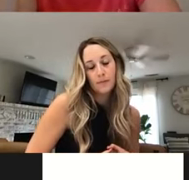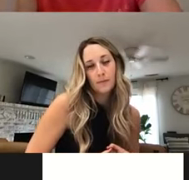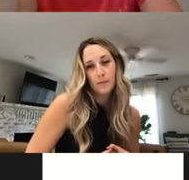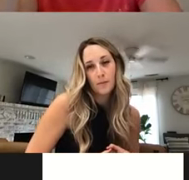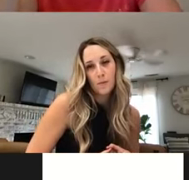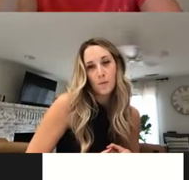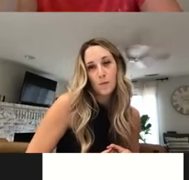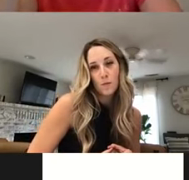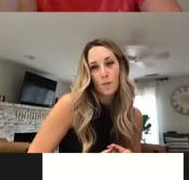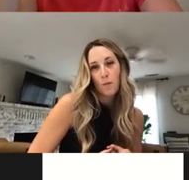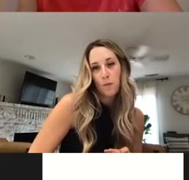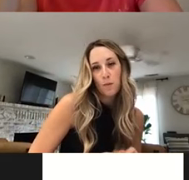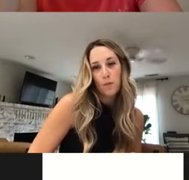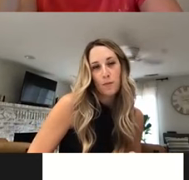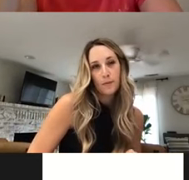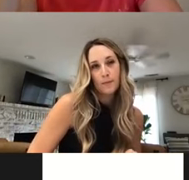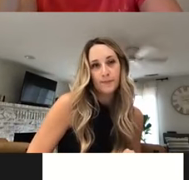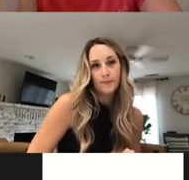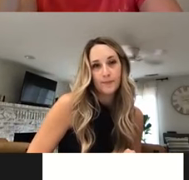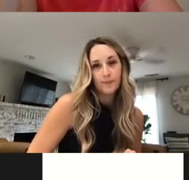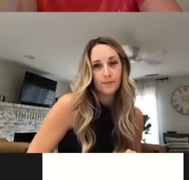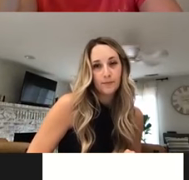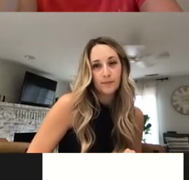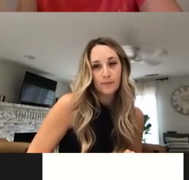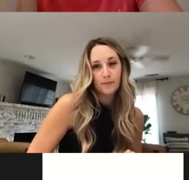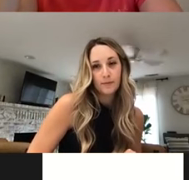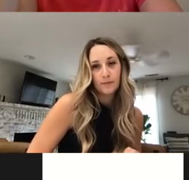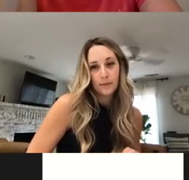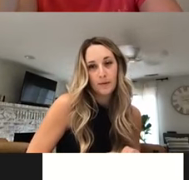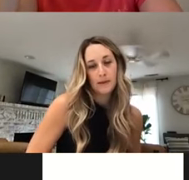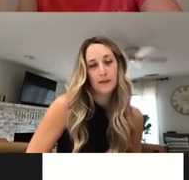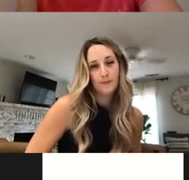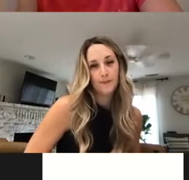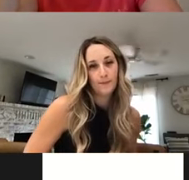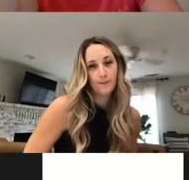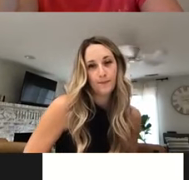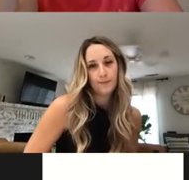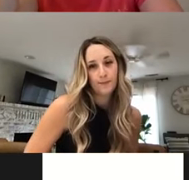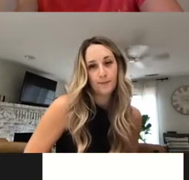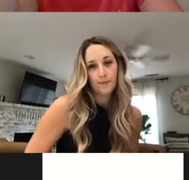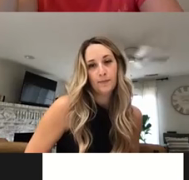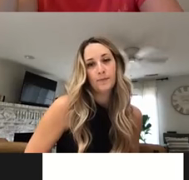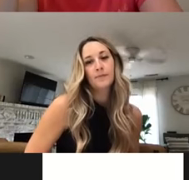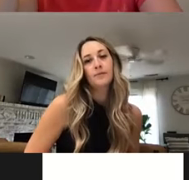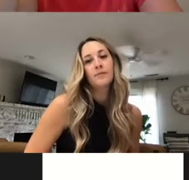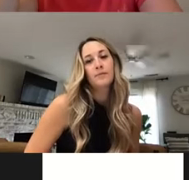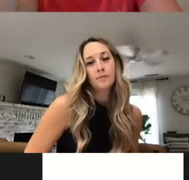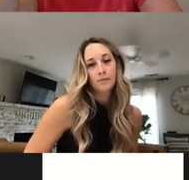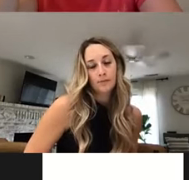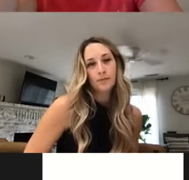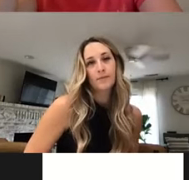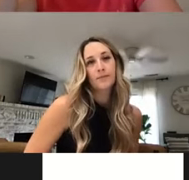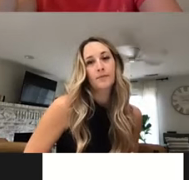tell cells which hormones to make, which proteins to make and when to make them is hormones. Hormones and other